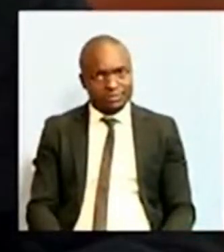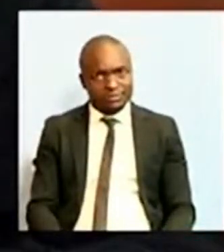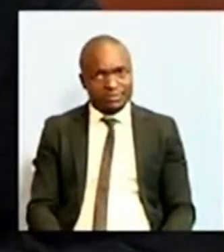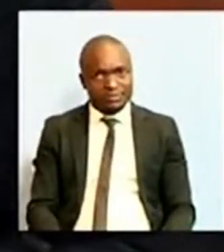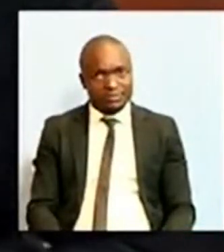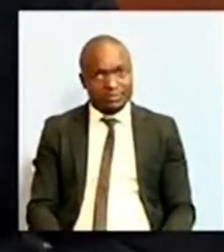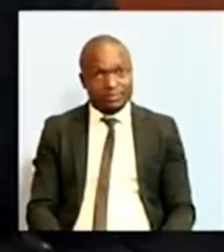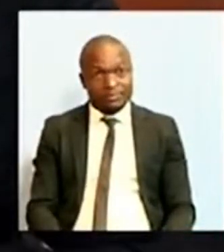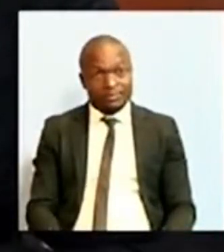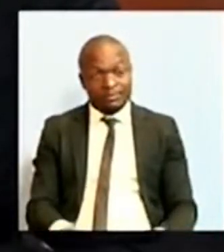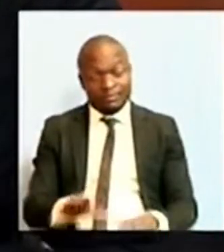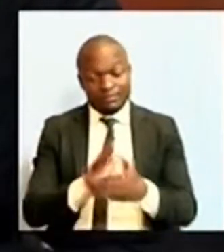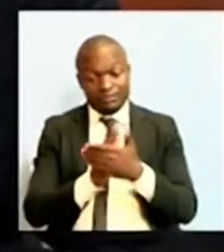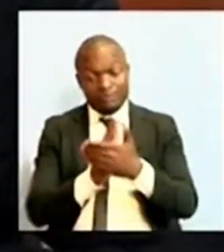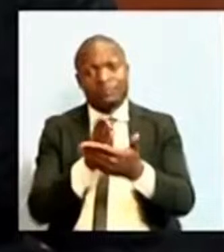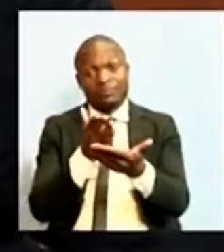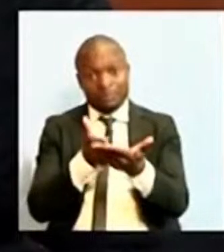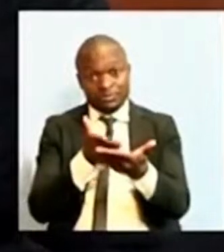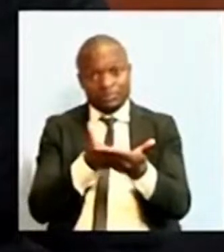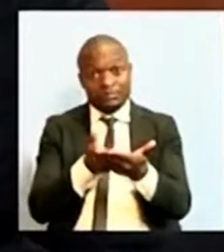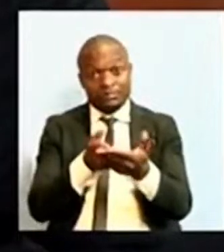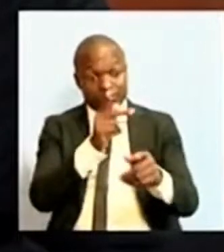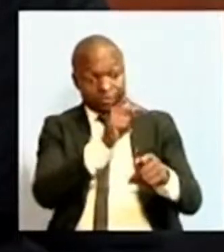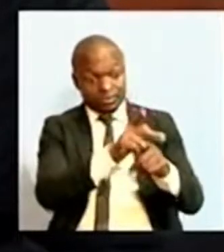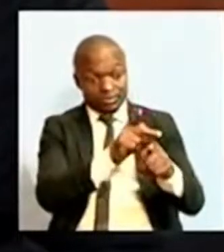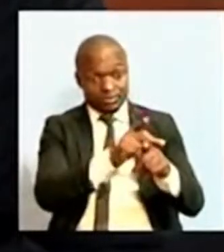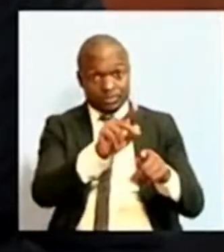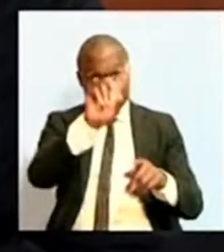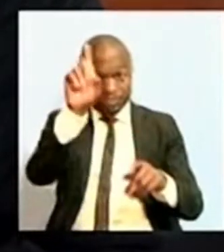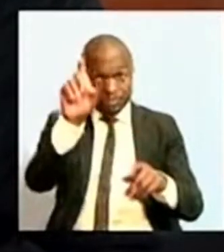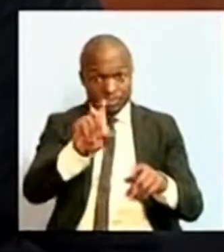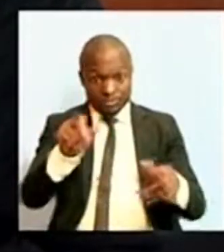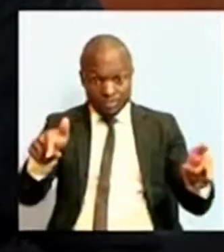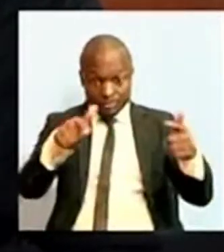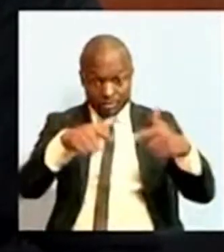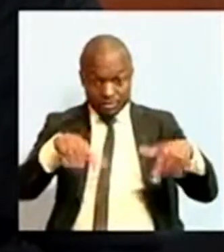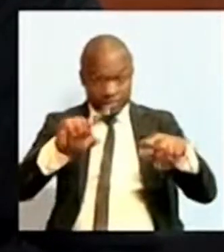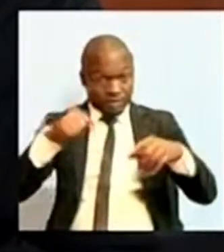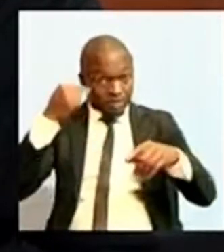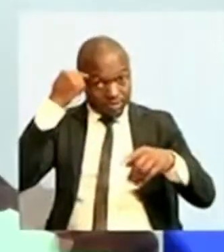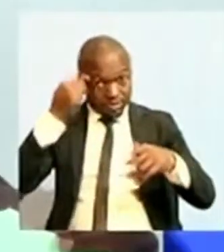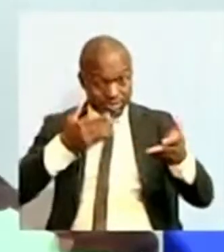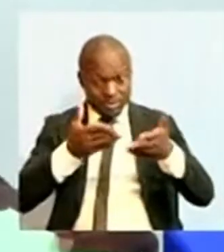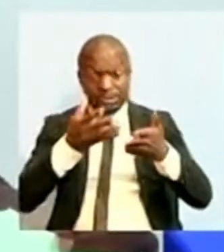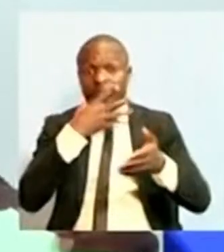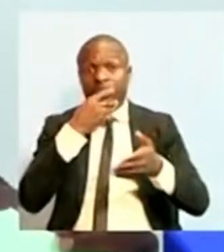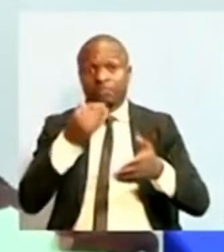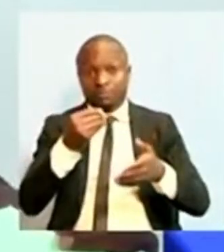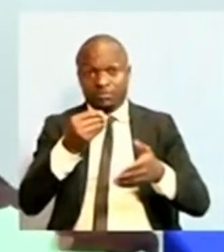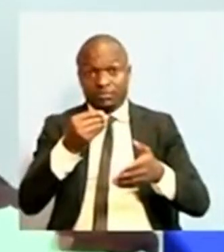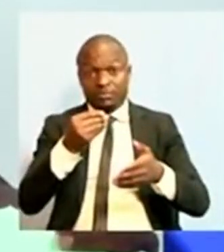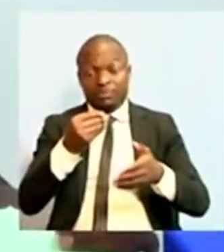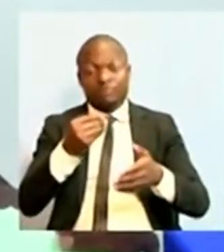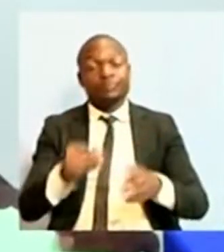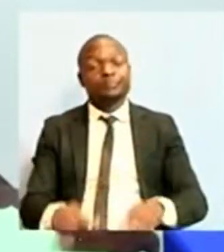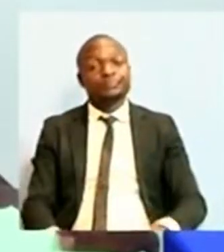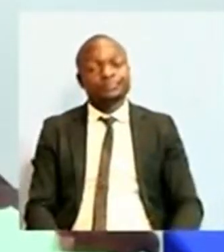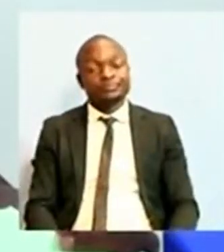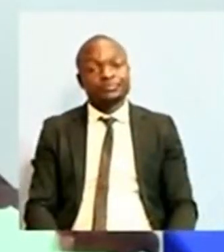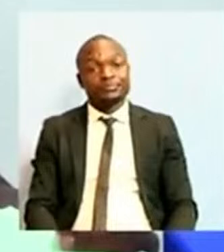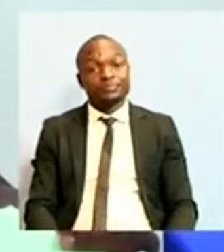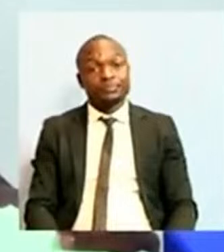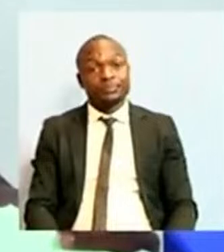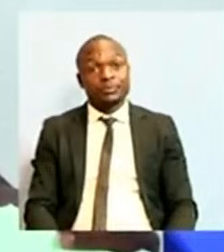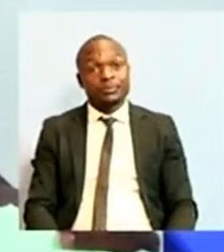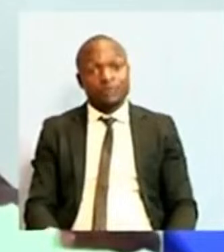I think my guidance on this is that we reserve our questions to the Local Government Service Commission, since they are the